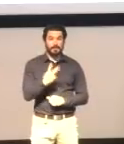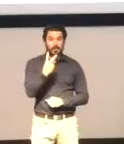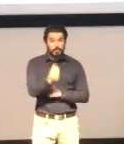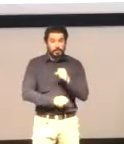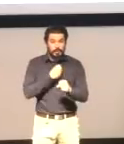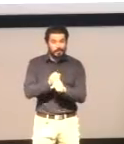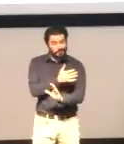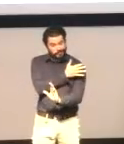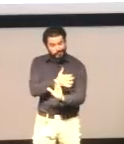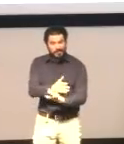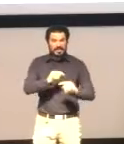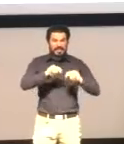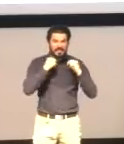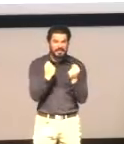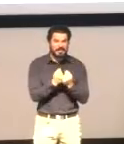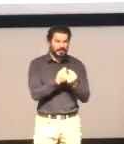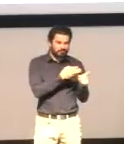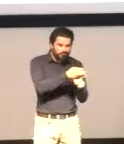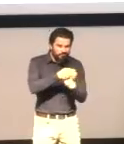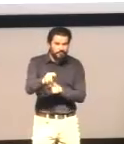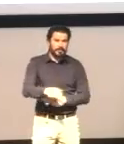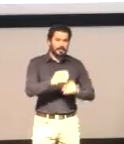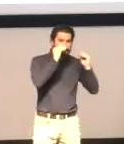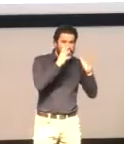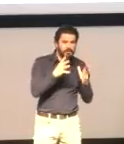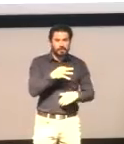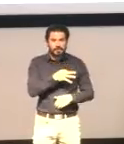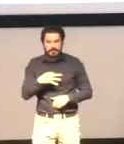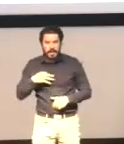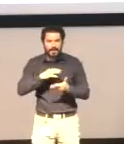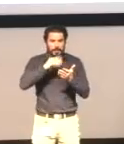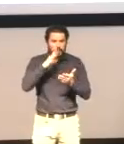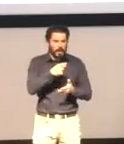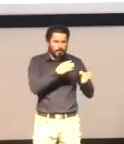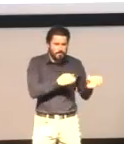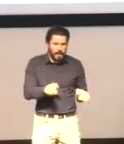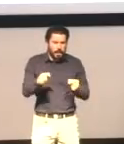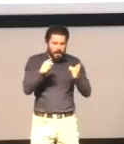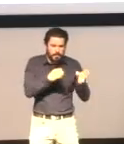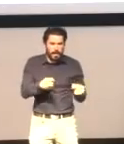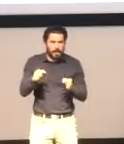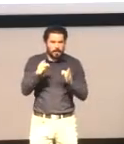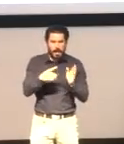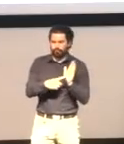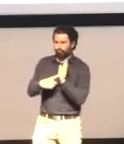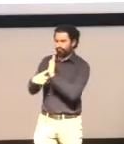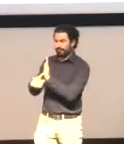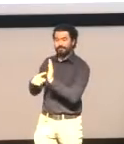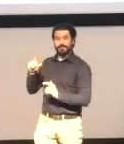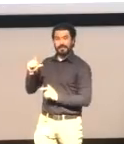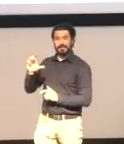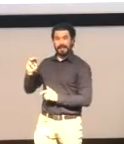200 faculty, staff, and learners prepared diligently to show the LCME how the medical school not only has